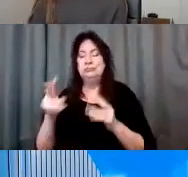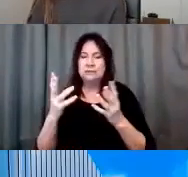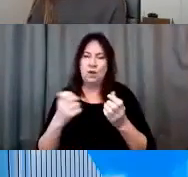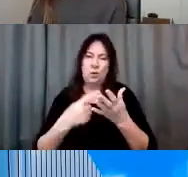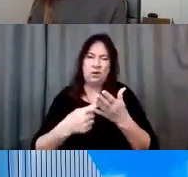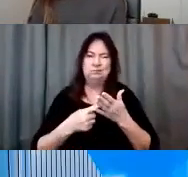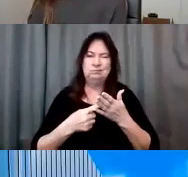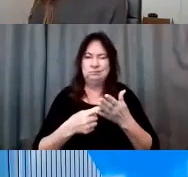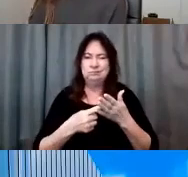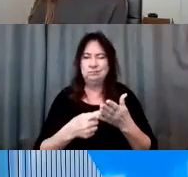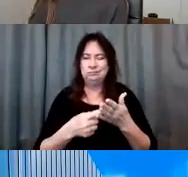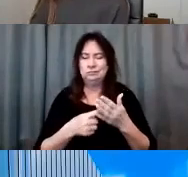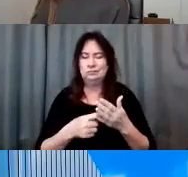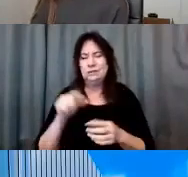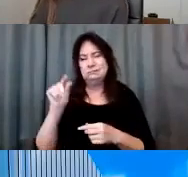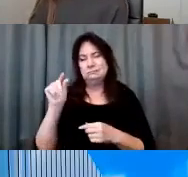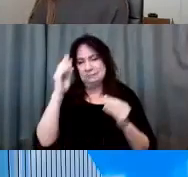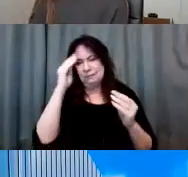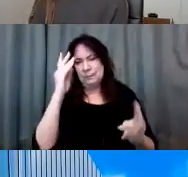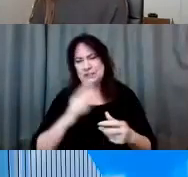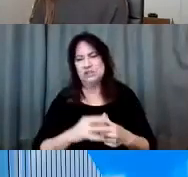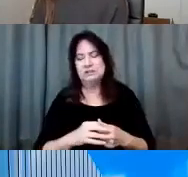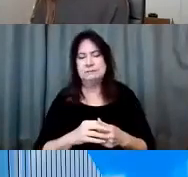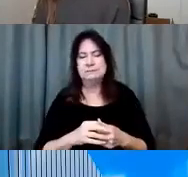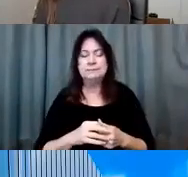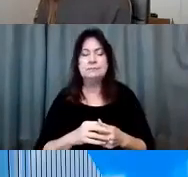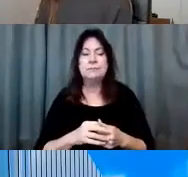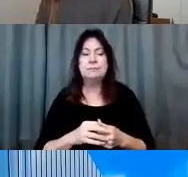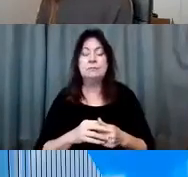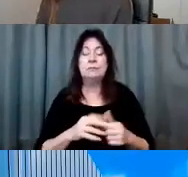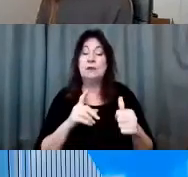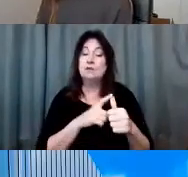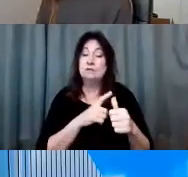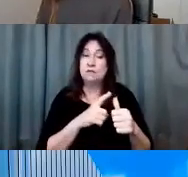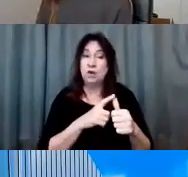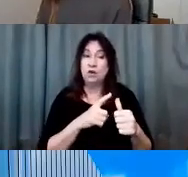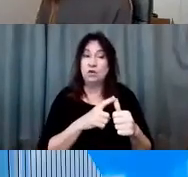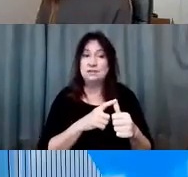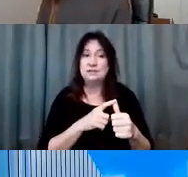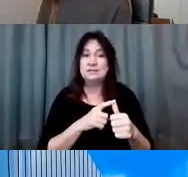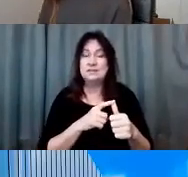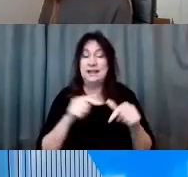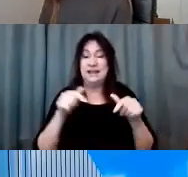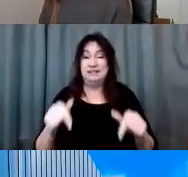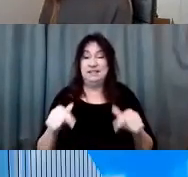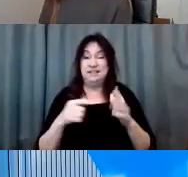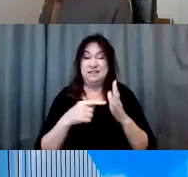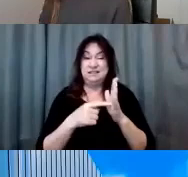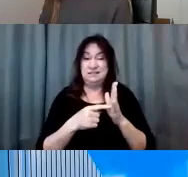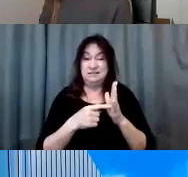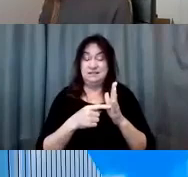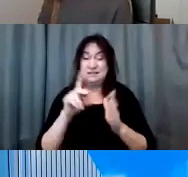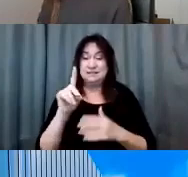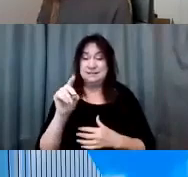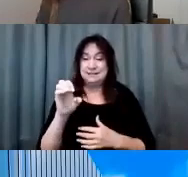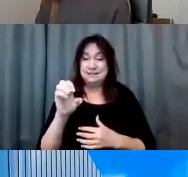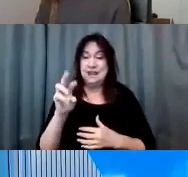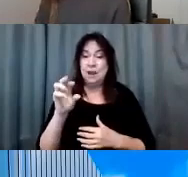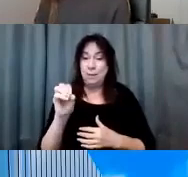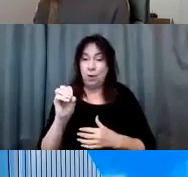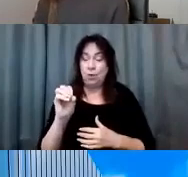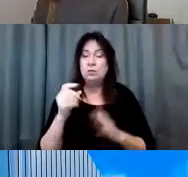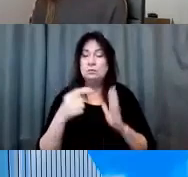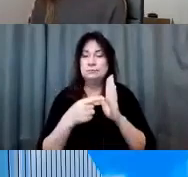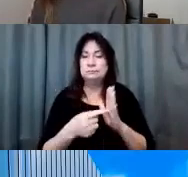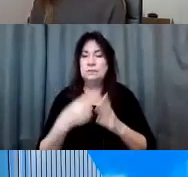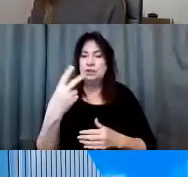a few pieces of information. The first is in this demonstration, we're going to be going over two